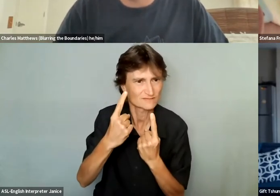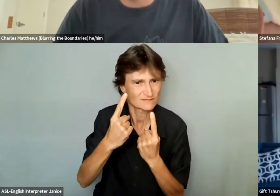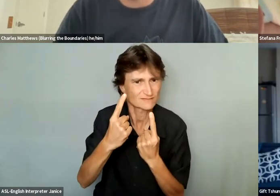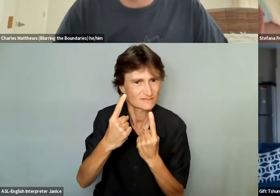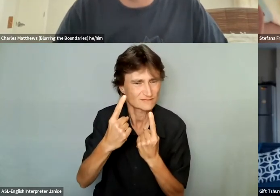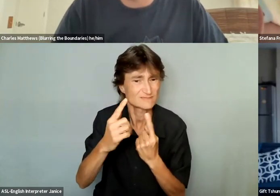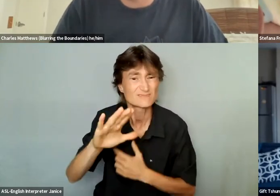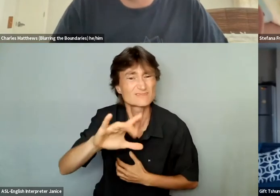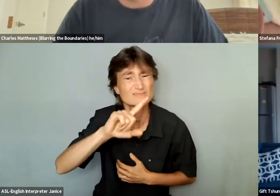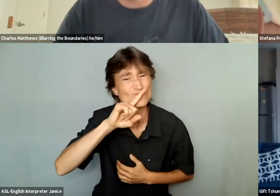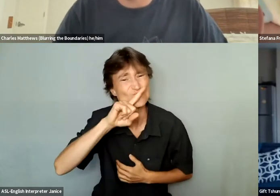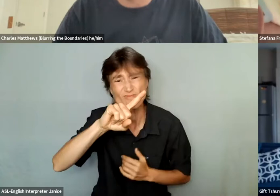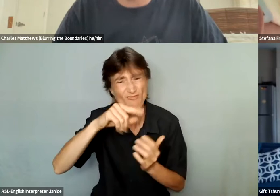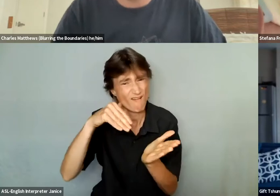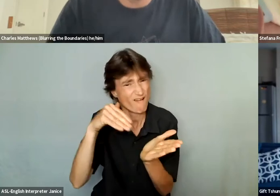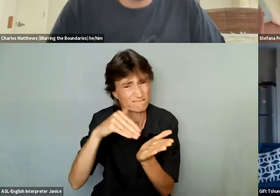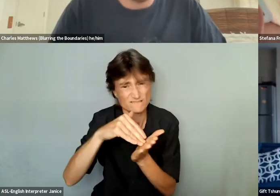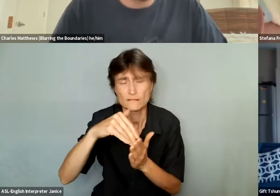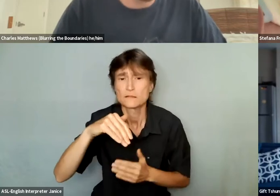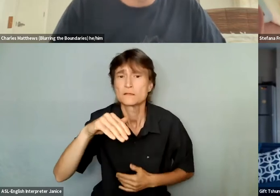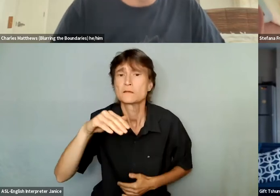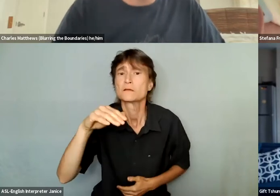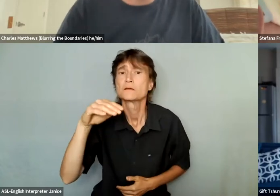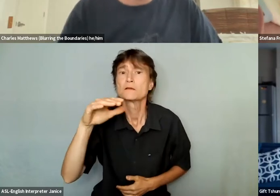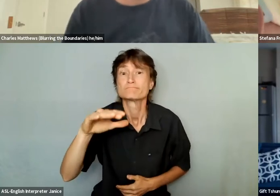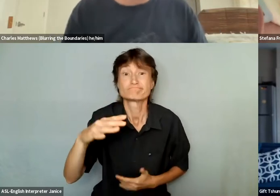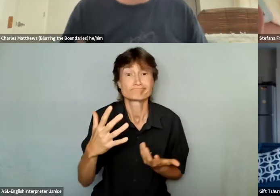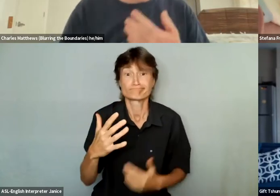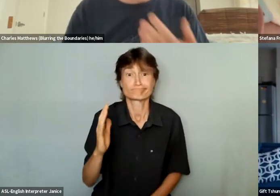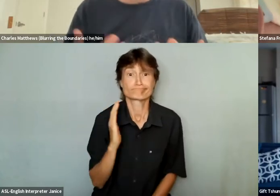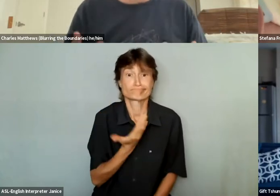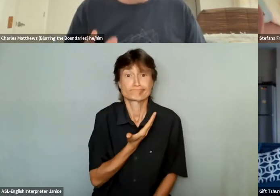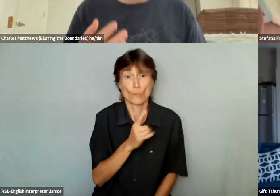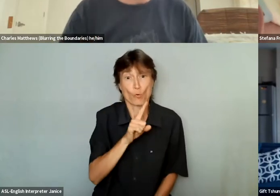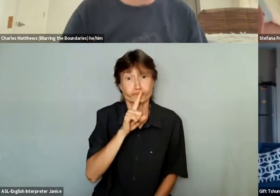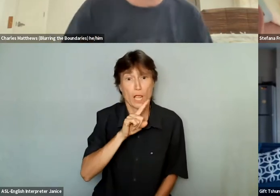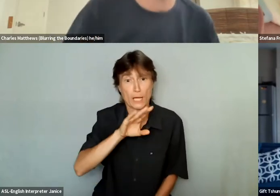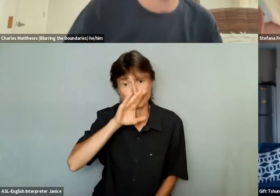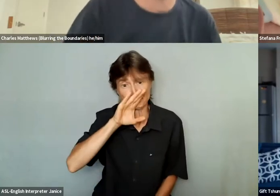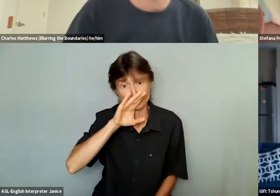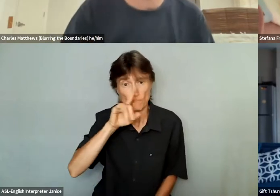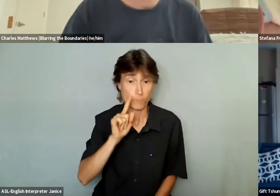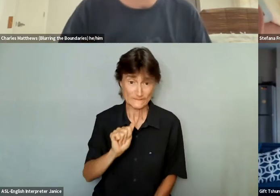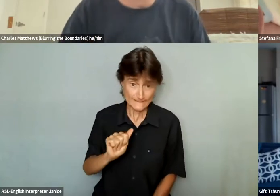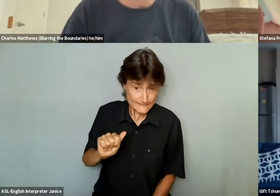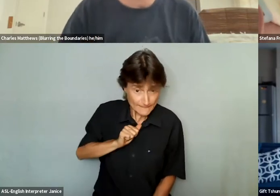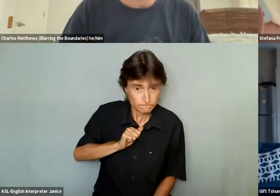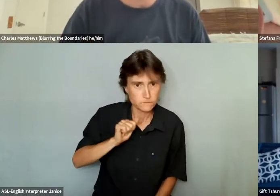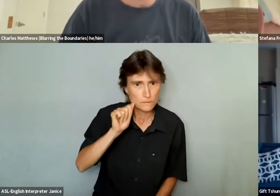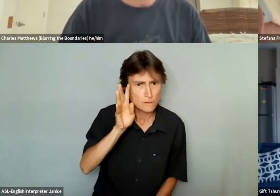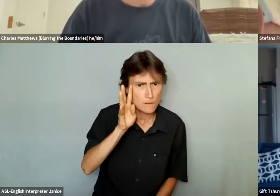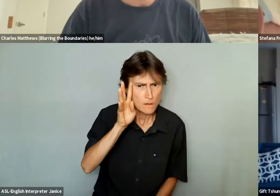a lot of the time the opportunities aren't there for people to develop things themselves, or sometimes